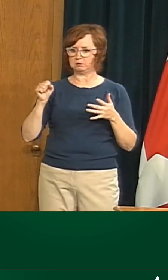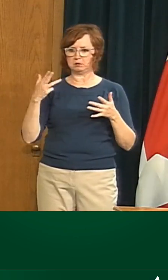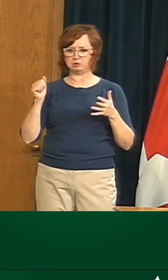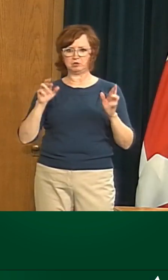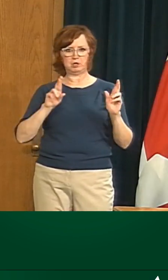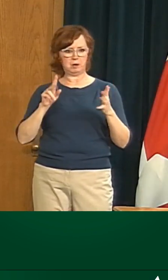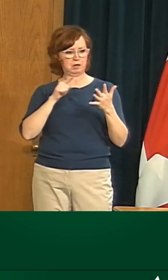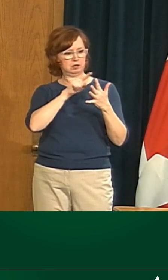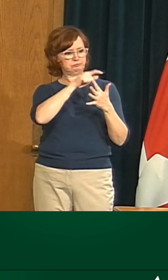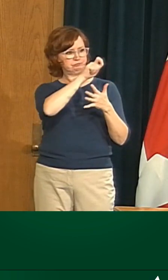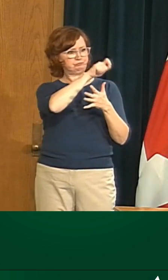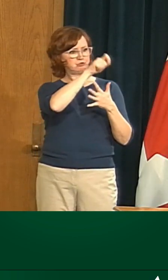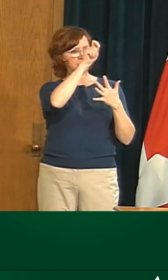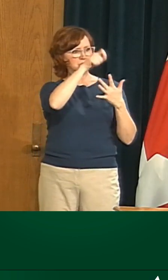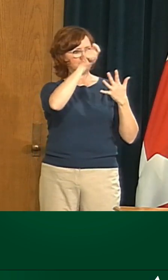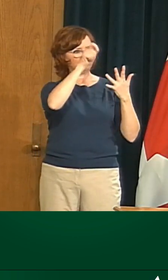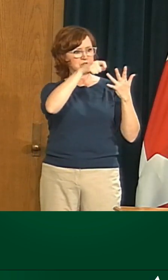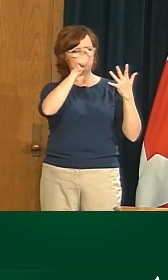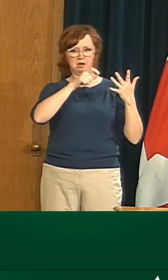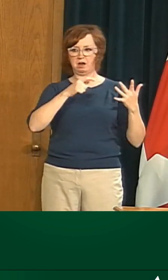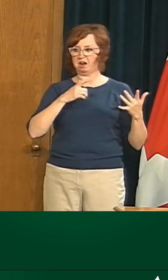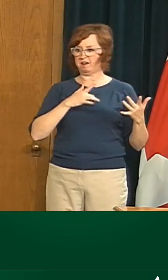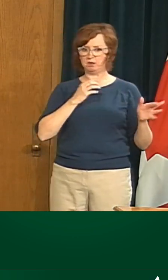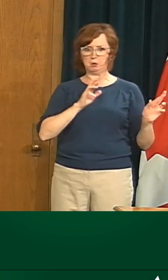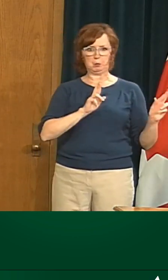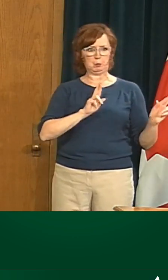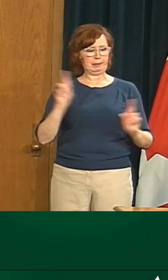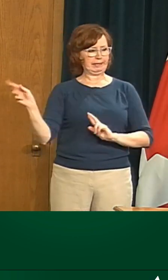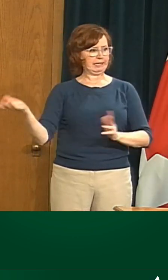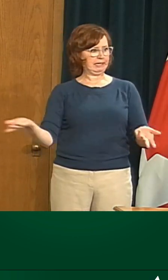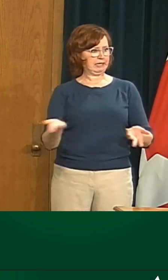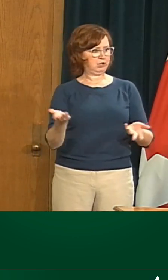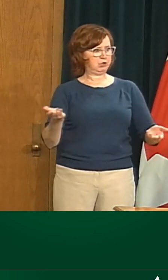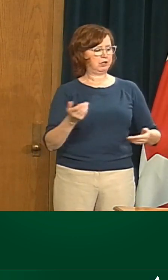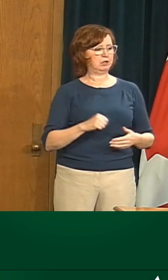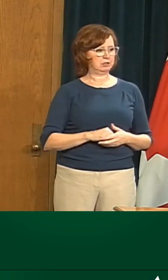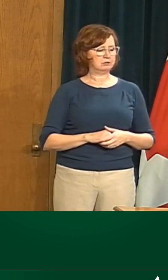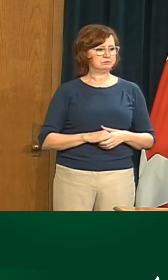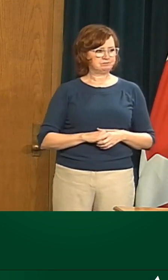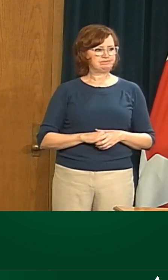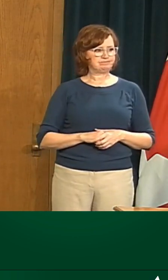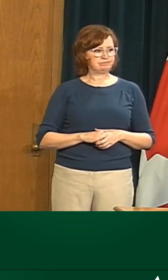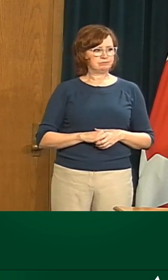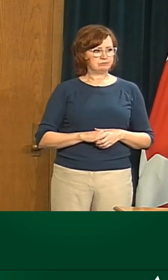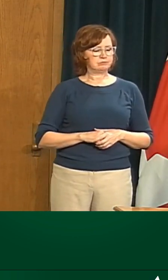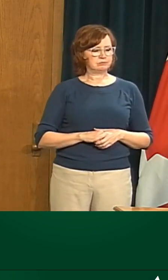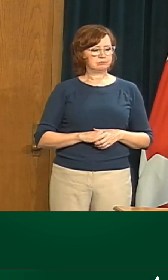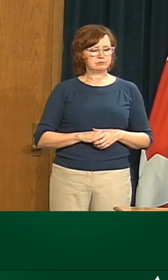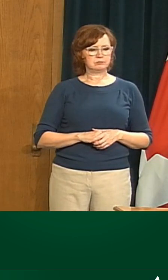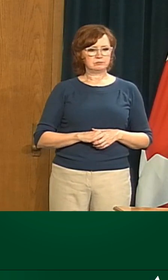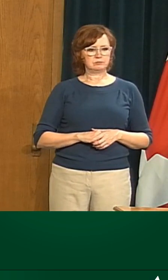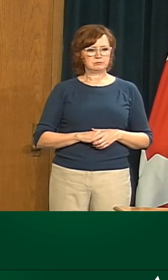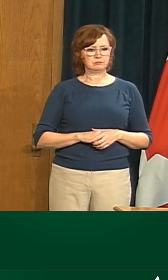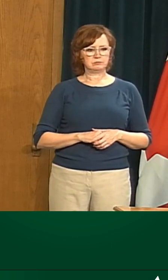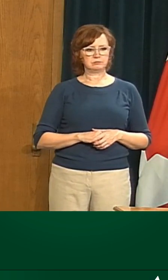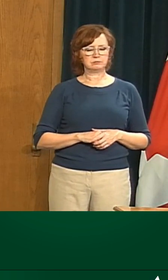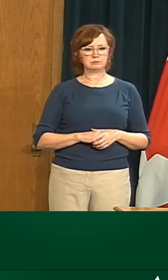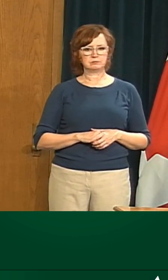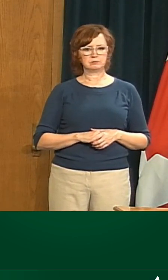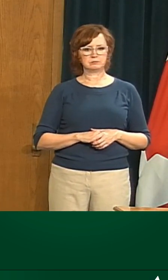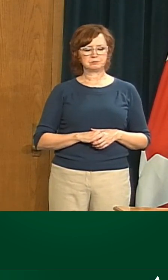as prepared, I think, as any jurisdiction can be here in Saskatchewan. But the reason that we're able to actually have this conversation most